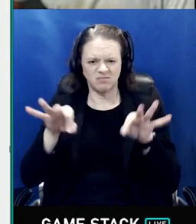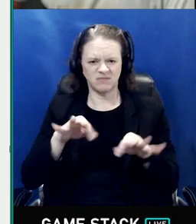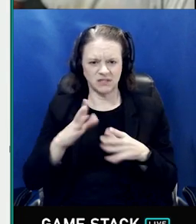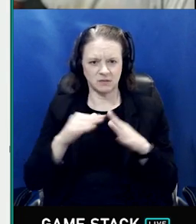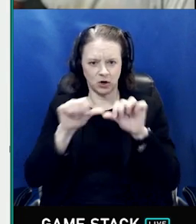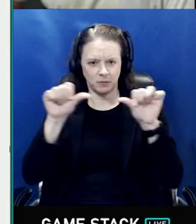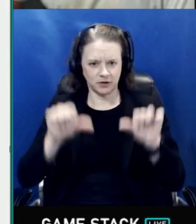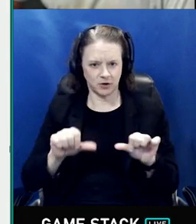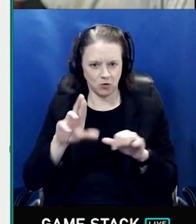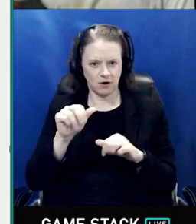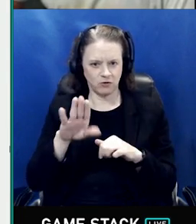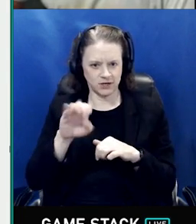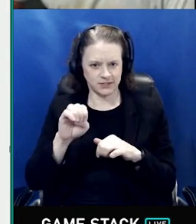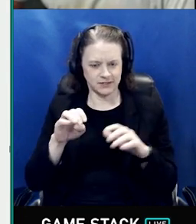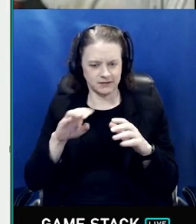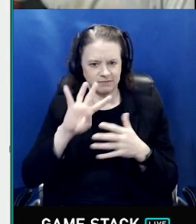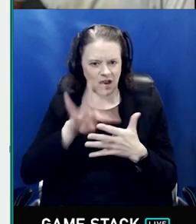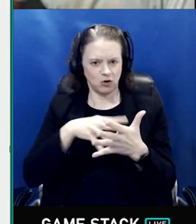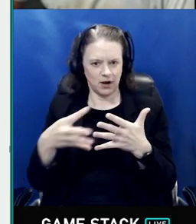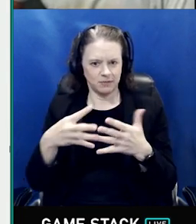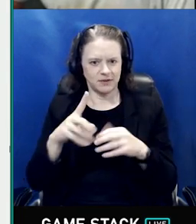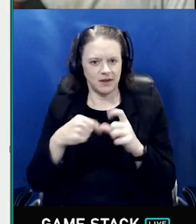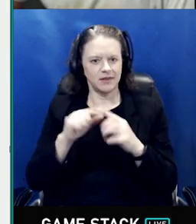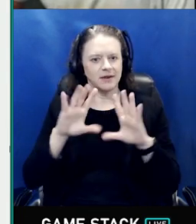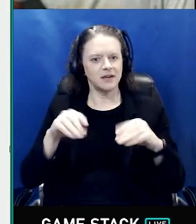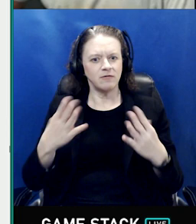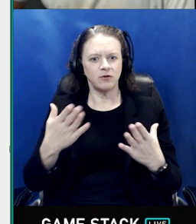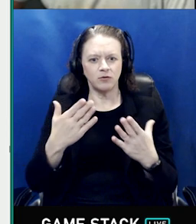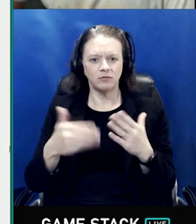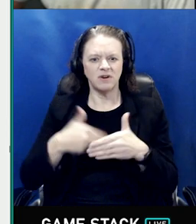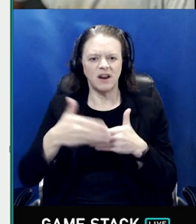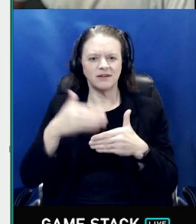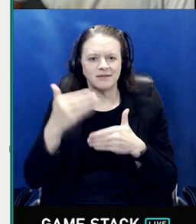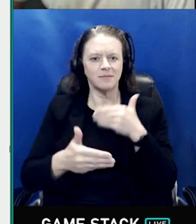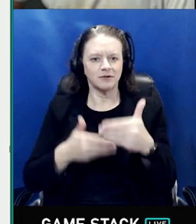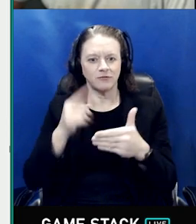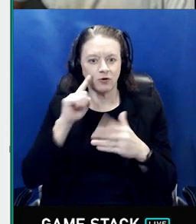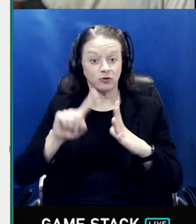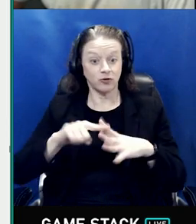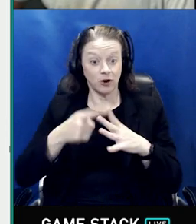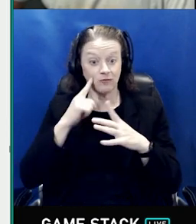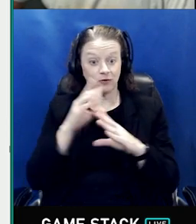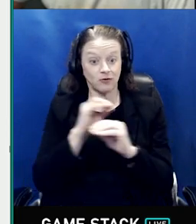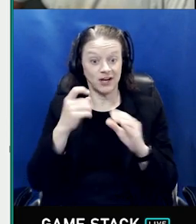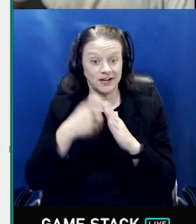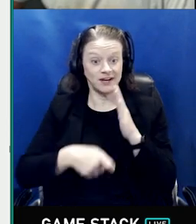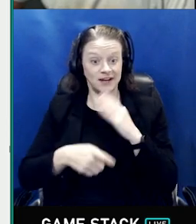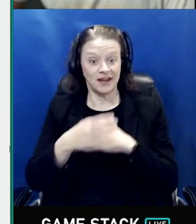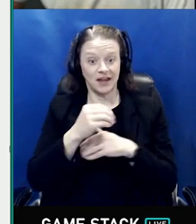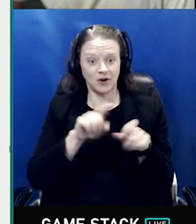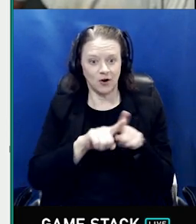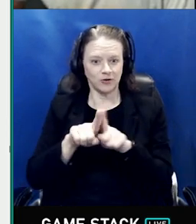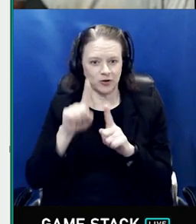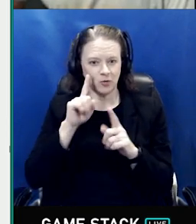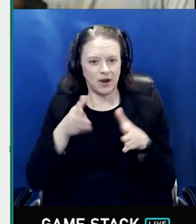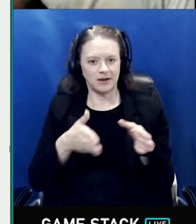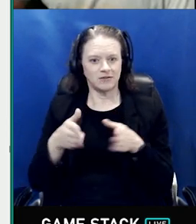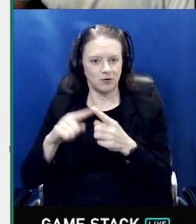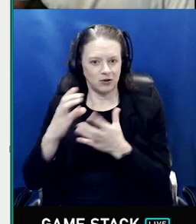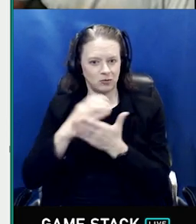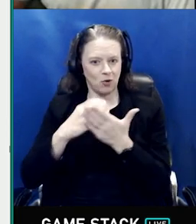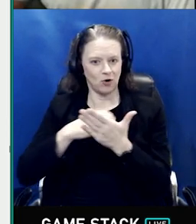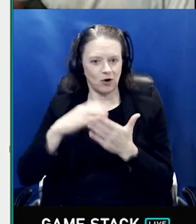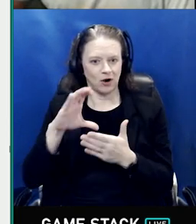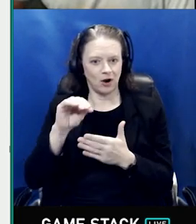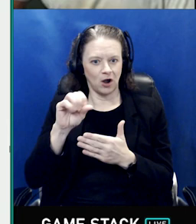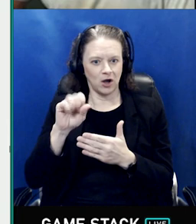next steps for you to get started for free, as well as explore Cosmos DB and learn more. And so,